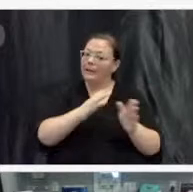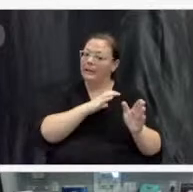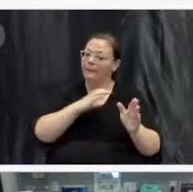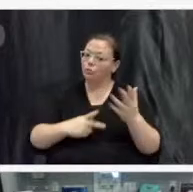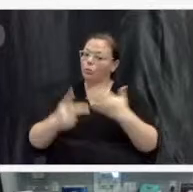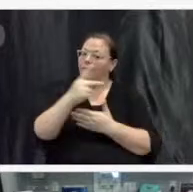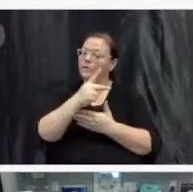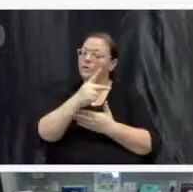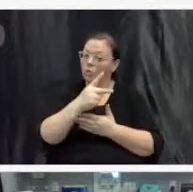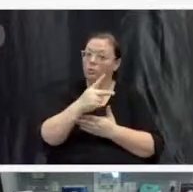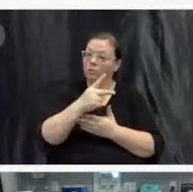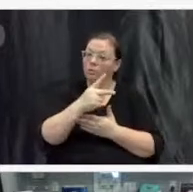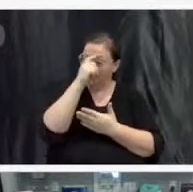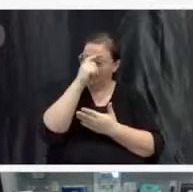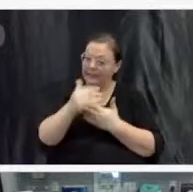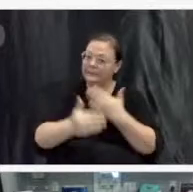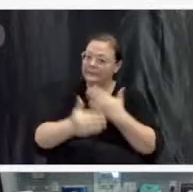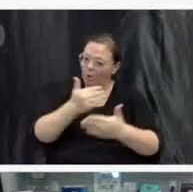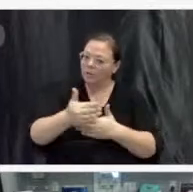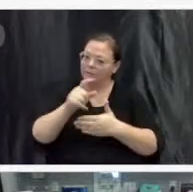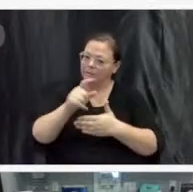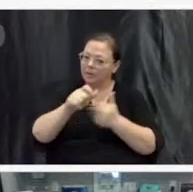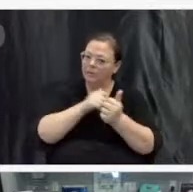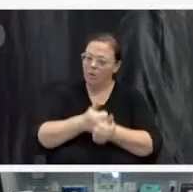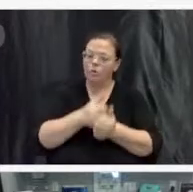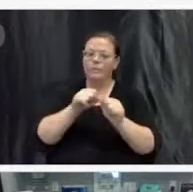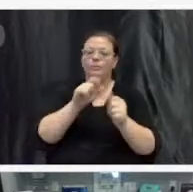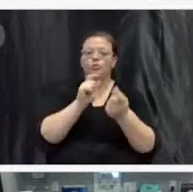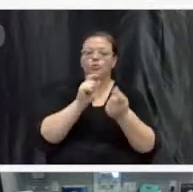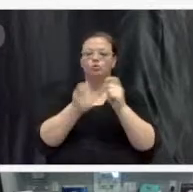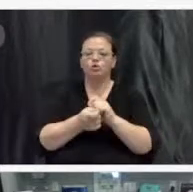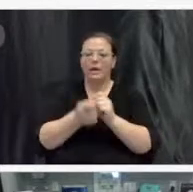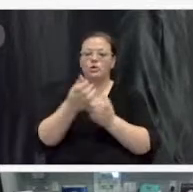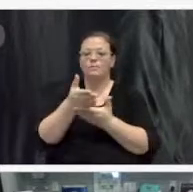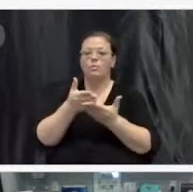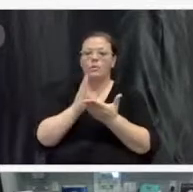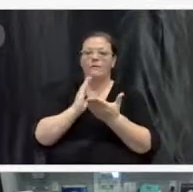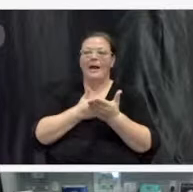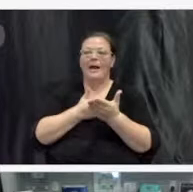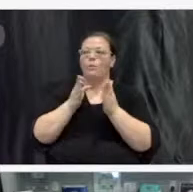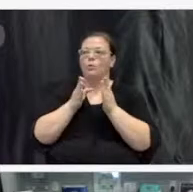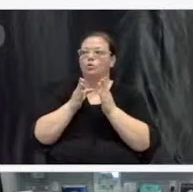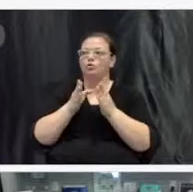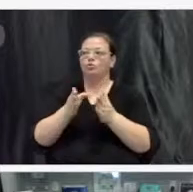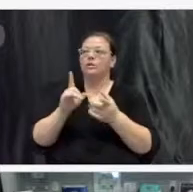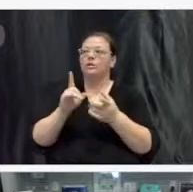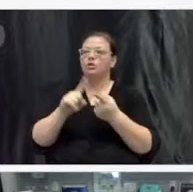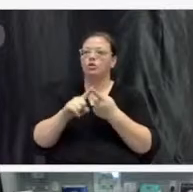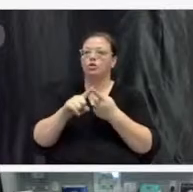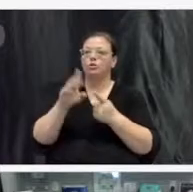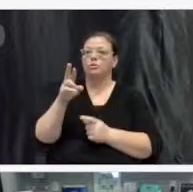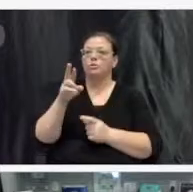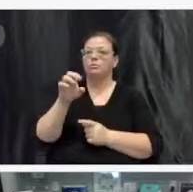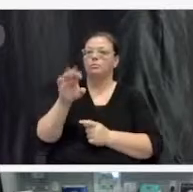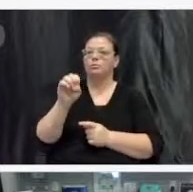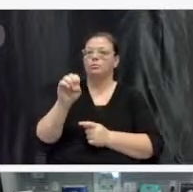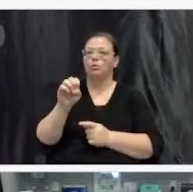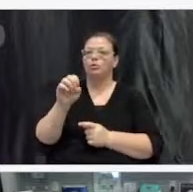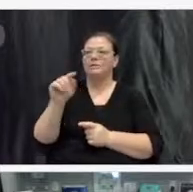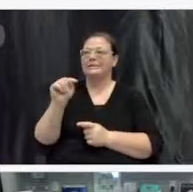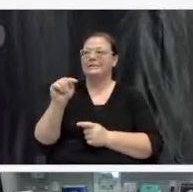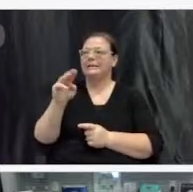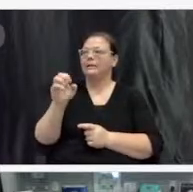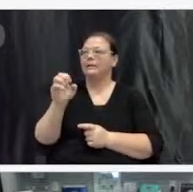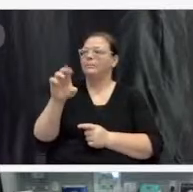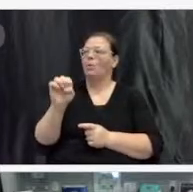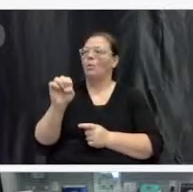it, because that is the process of changing a portion of Arch Street to Bruce T. Moore Way. That